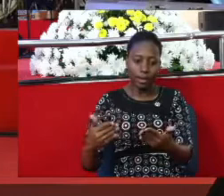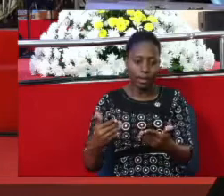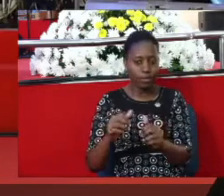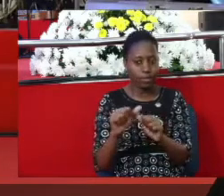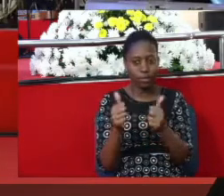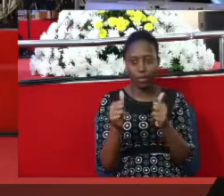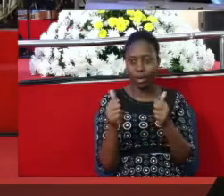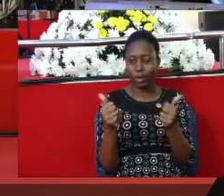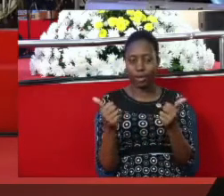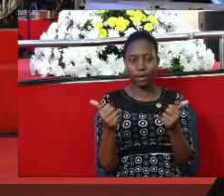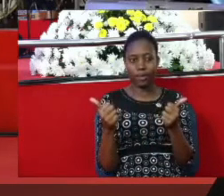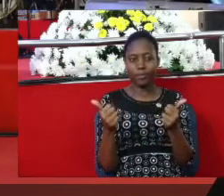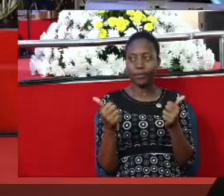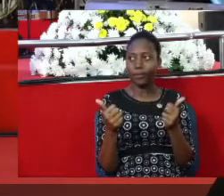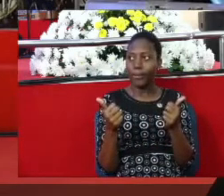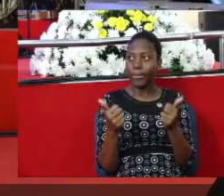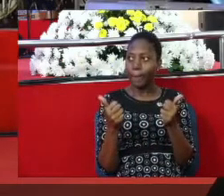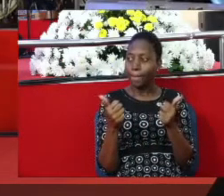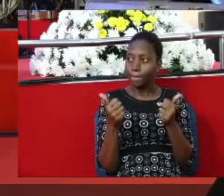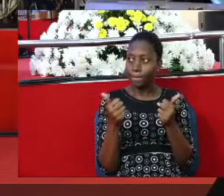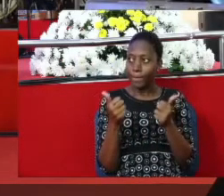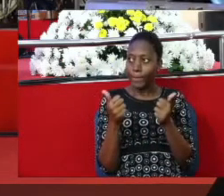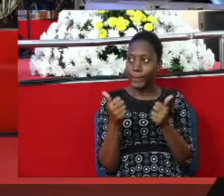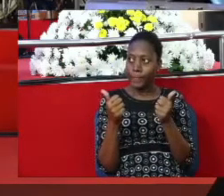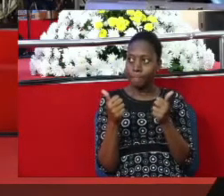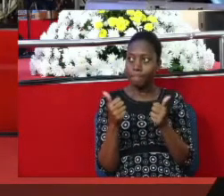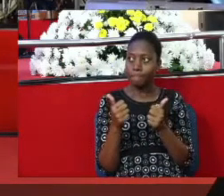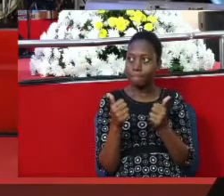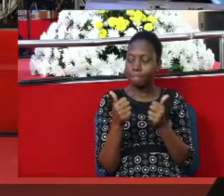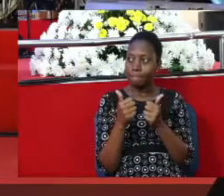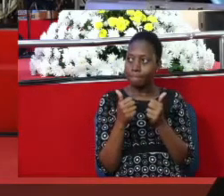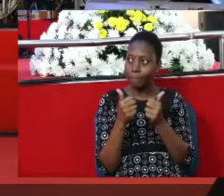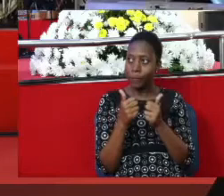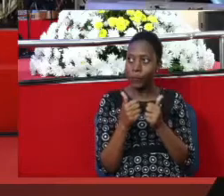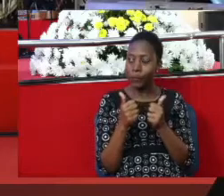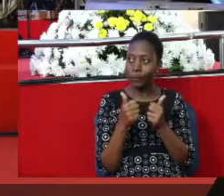scrap with his traveling companions. Message translation. In